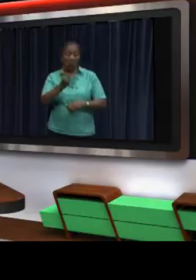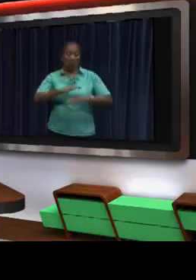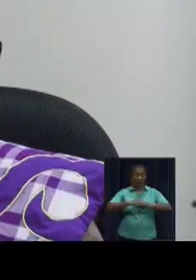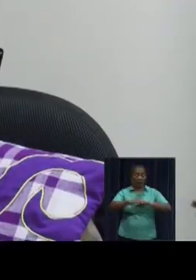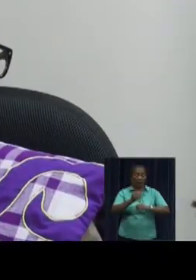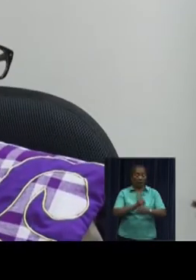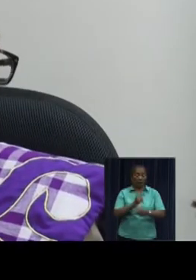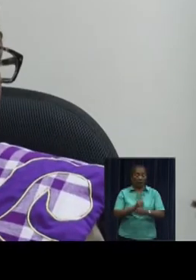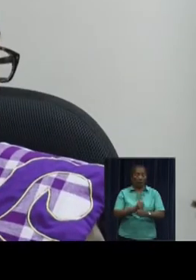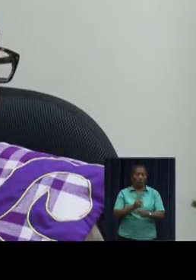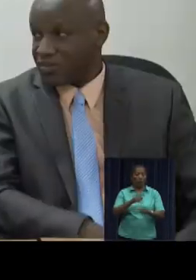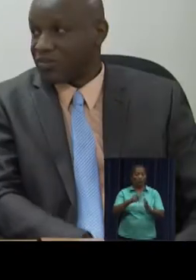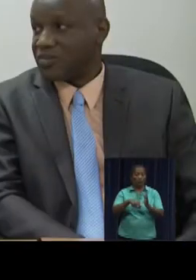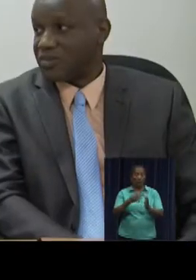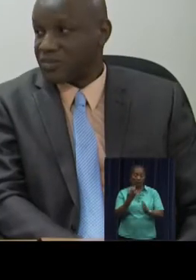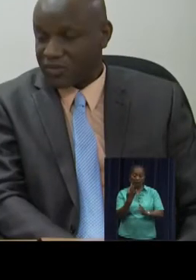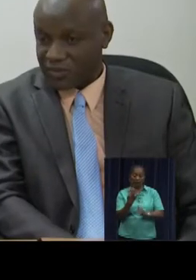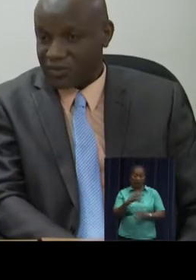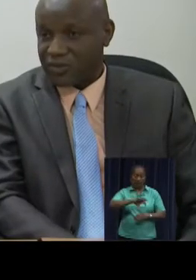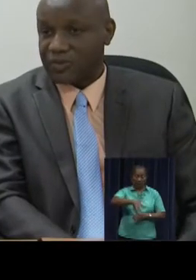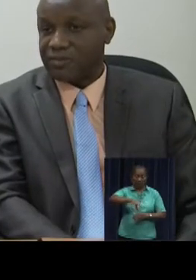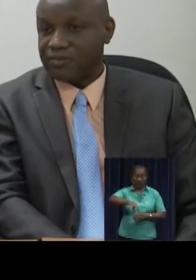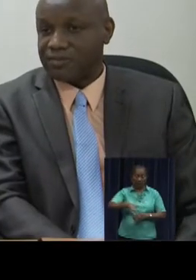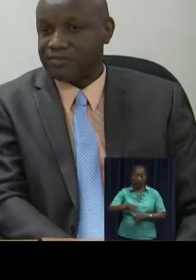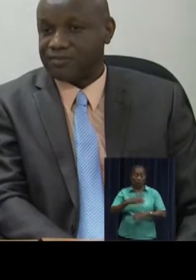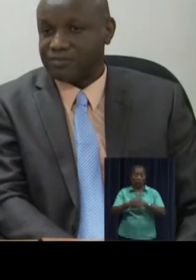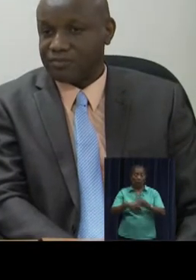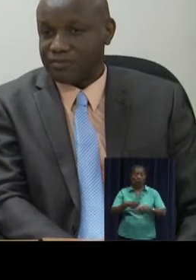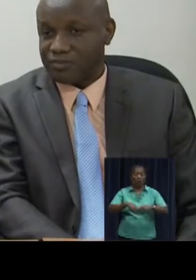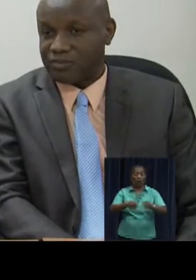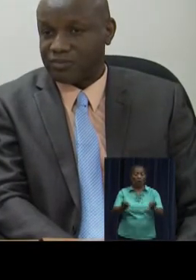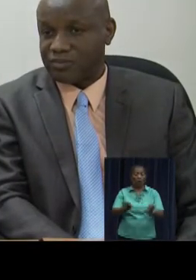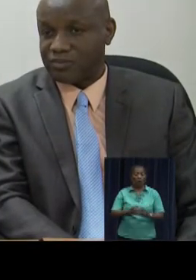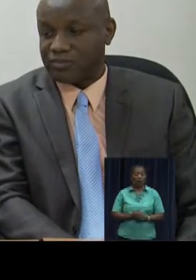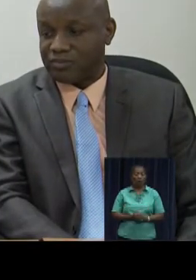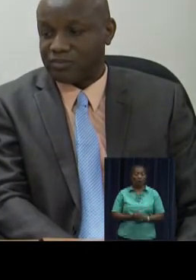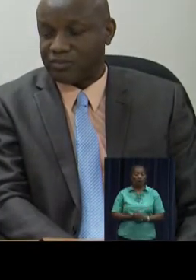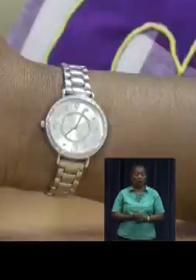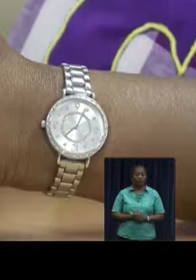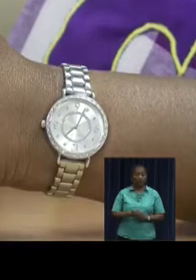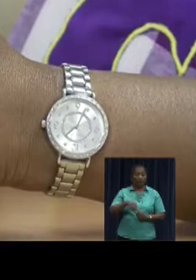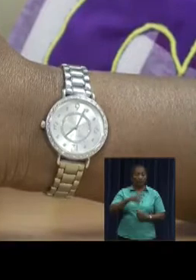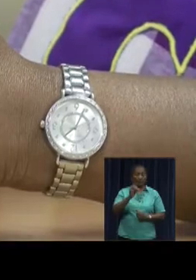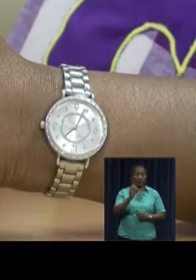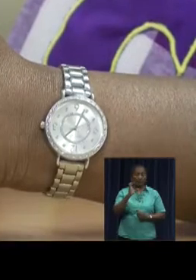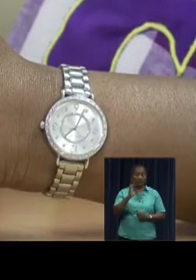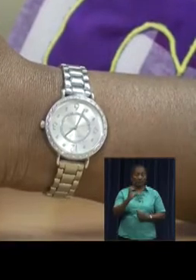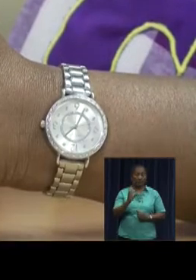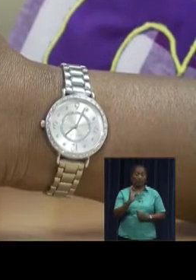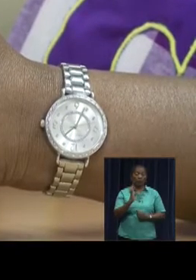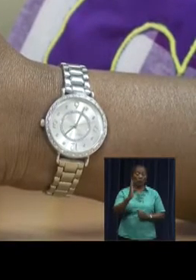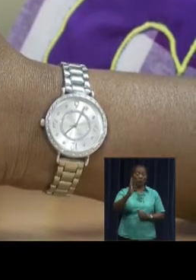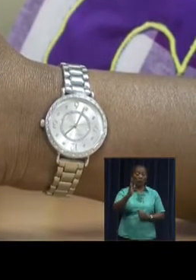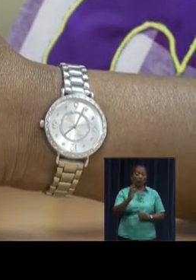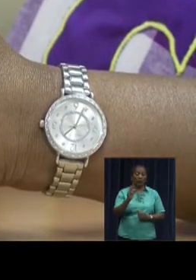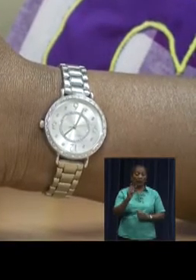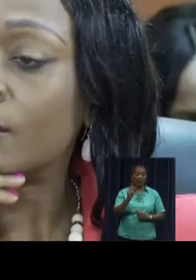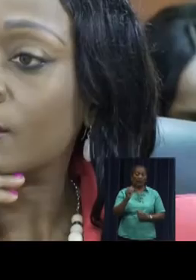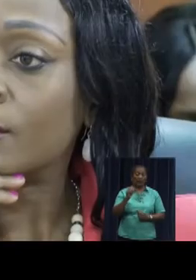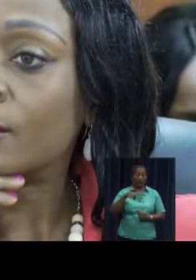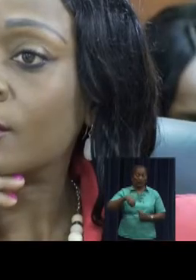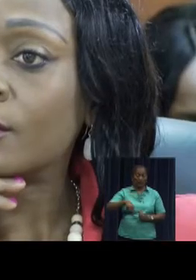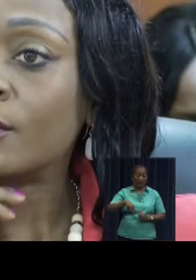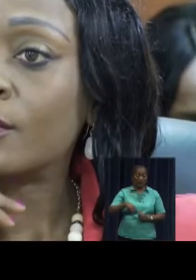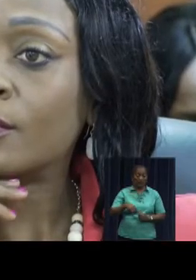Marawena. This collaboration involves the execution of an agricultural project in these three